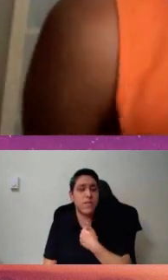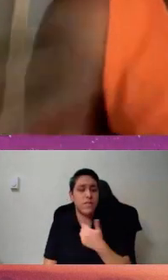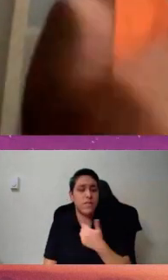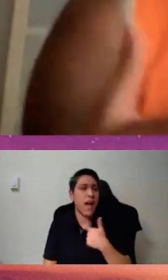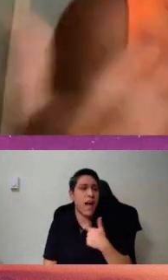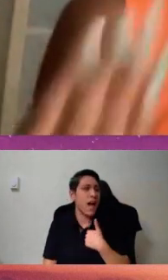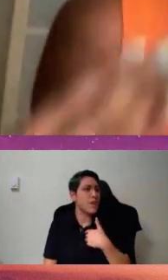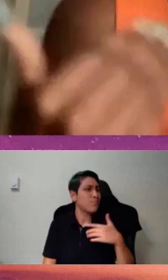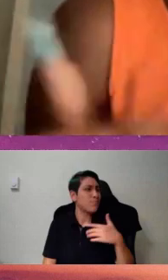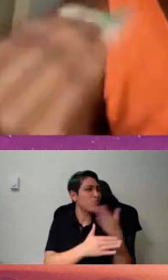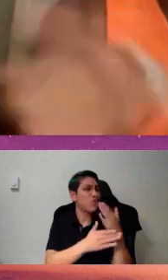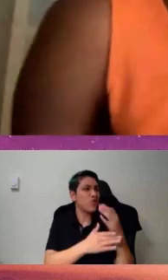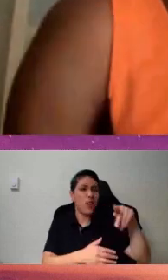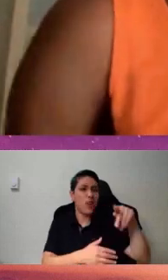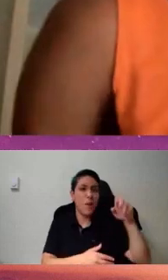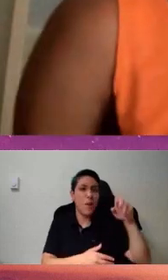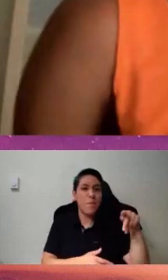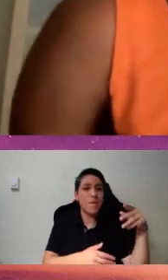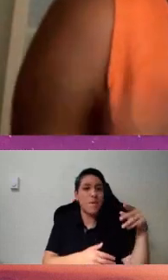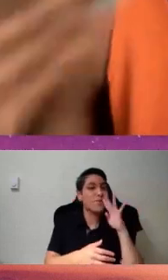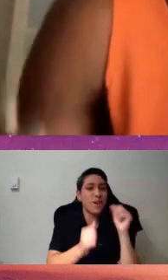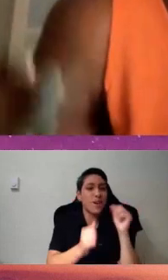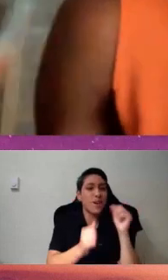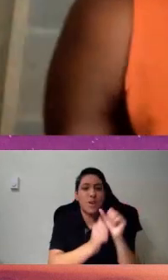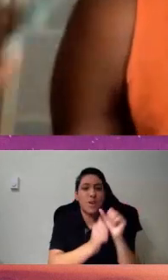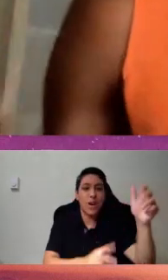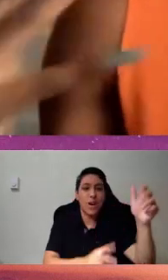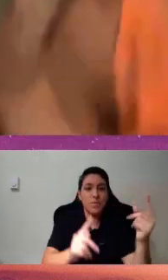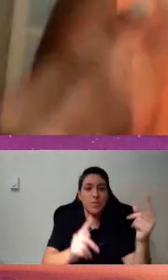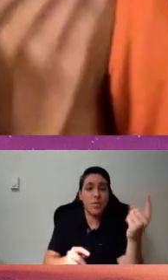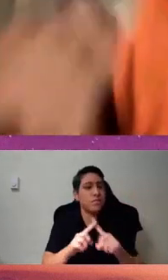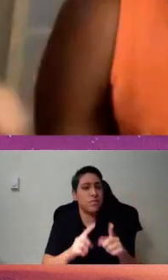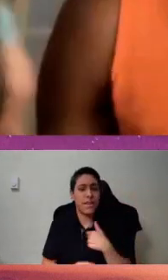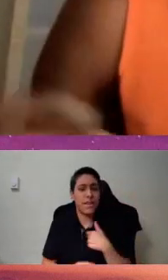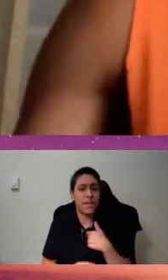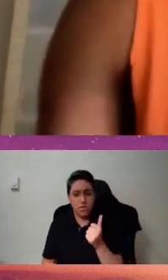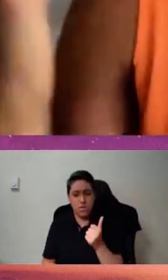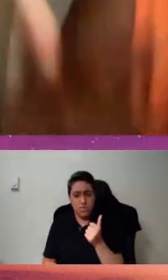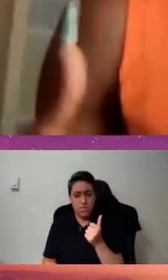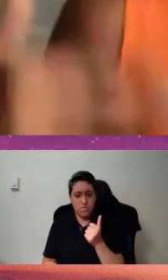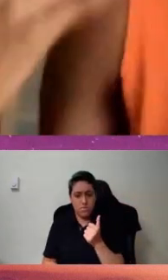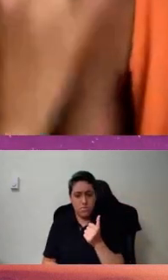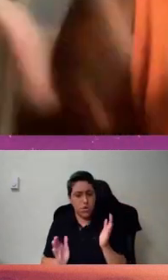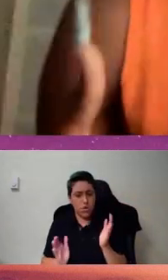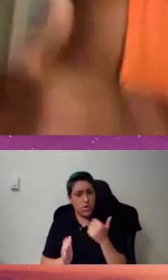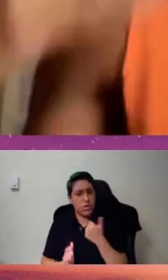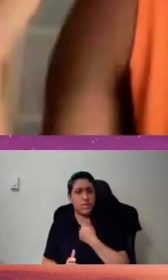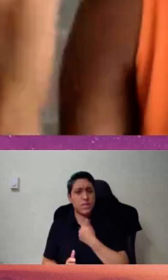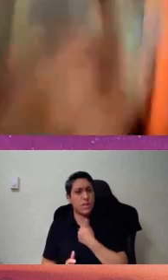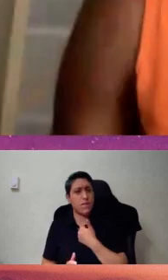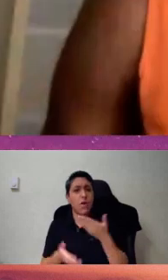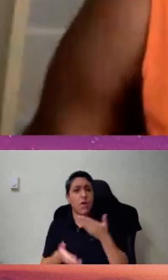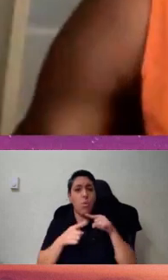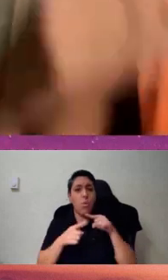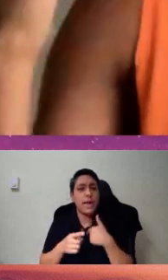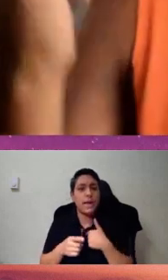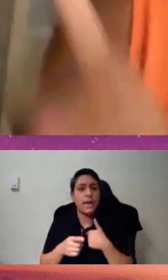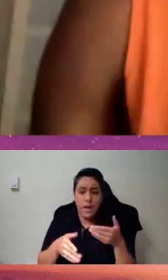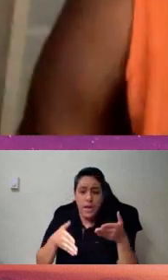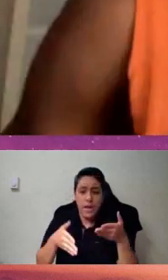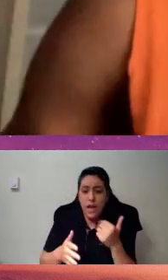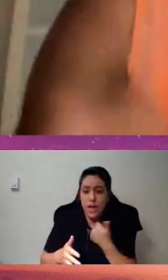but like, when do I give myself that pep talk? You know, when am I leaning on myself and giving myself that encouragement, that reassurance,